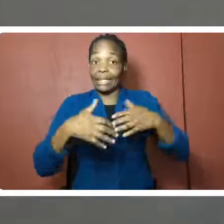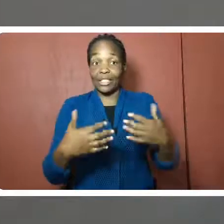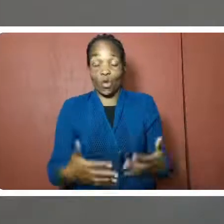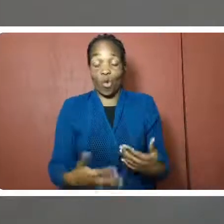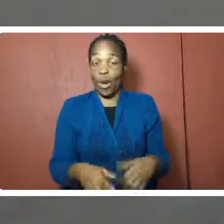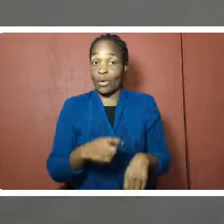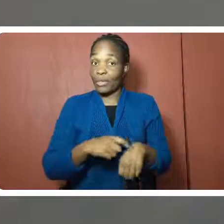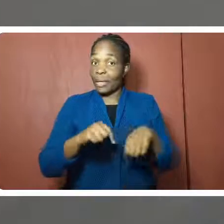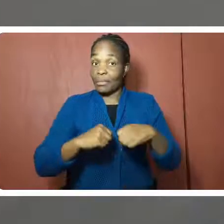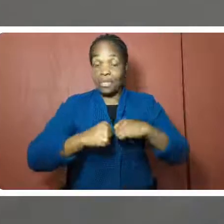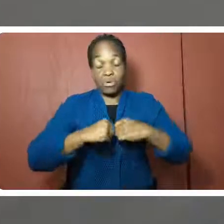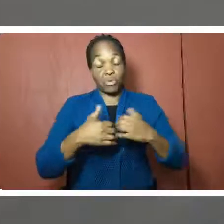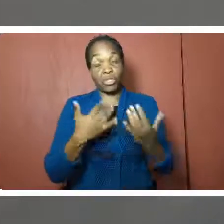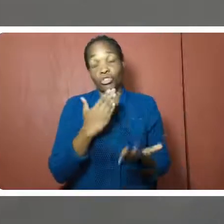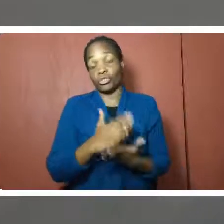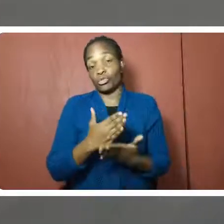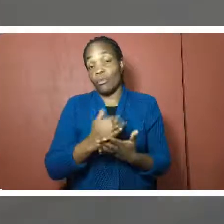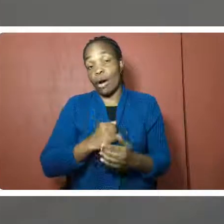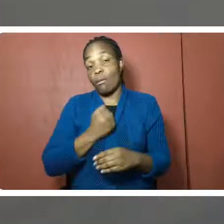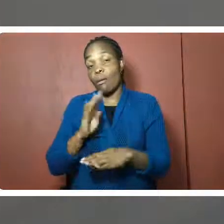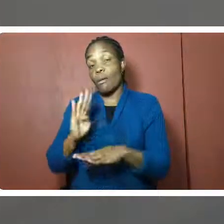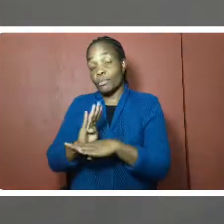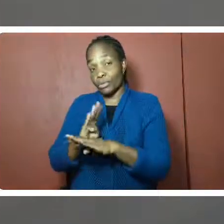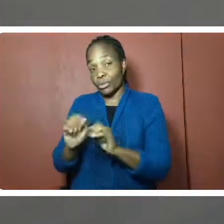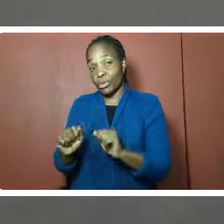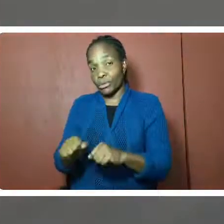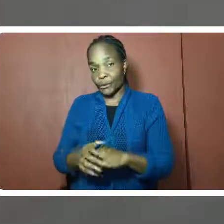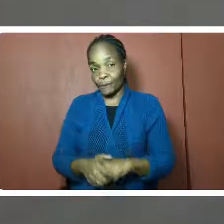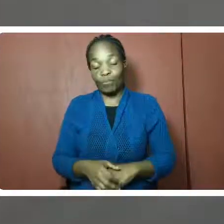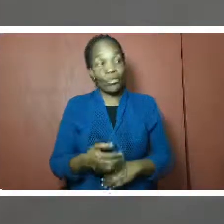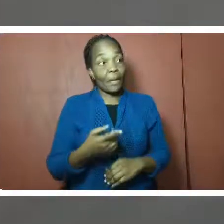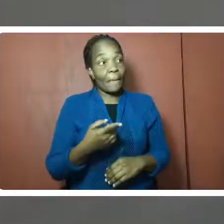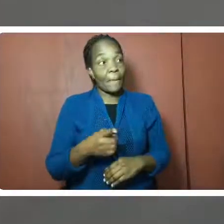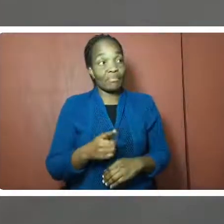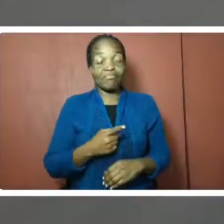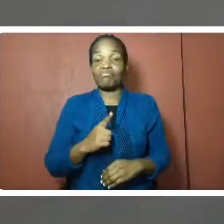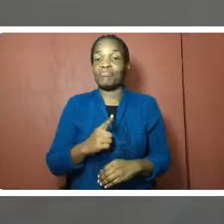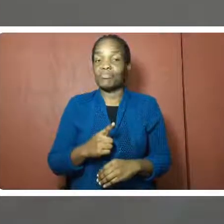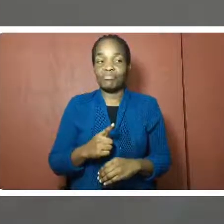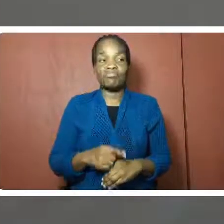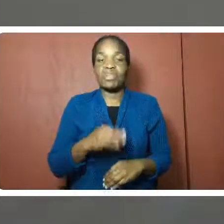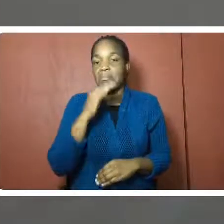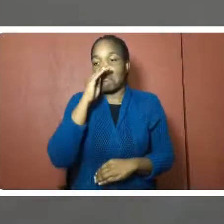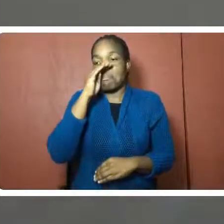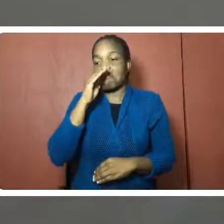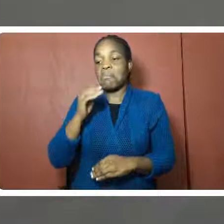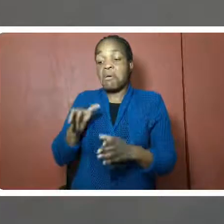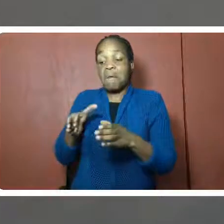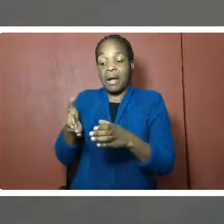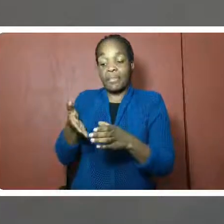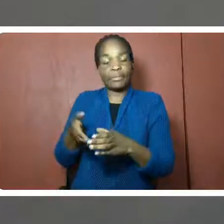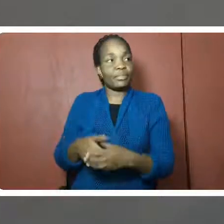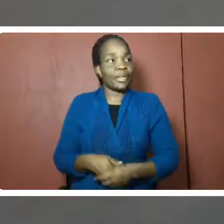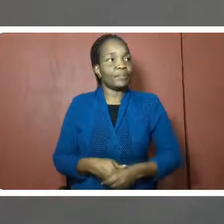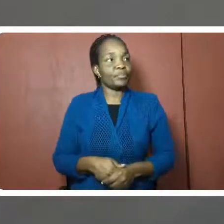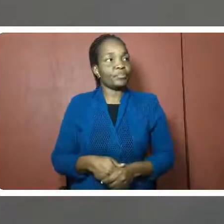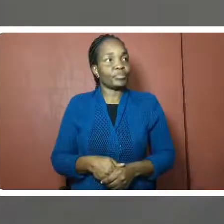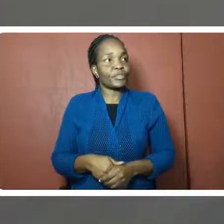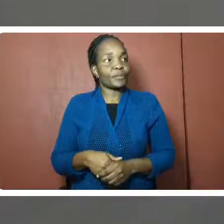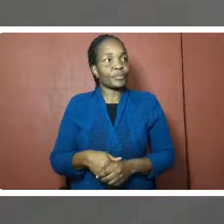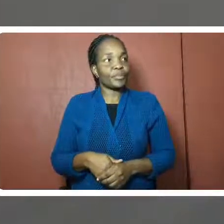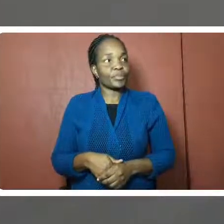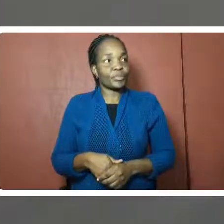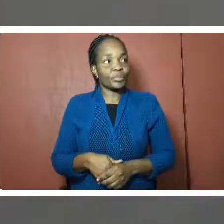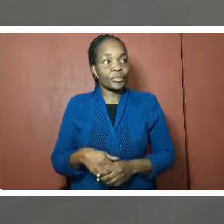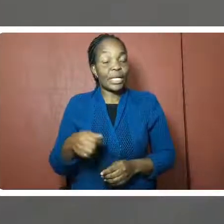for the company and business. But otherwise, I'm very proud on the company I got here in Namibia,